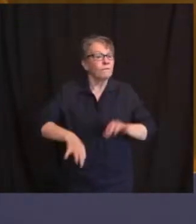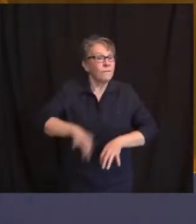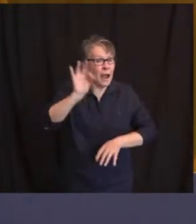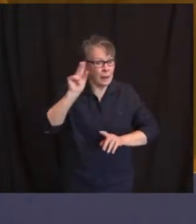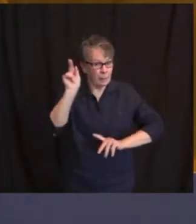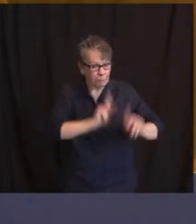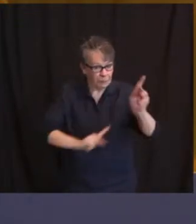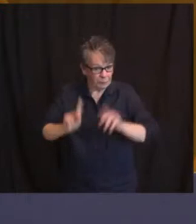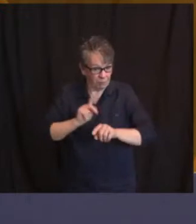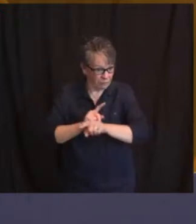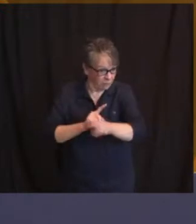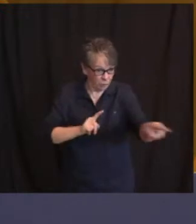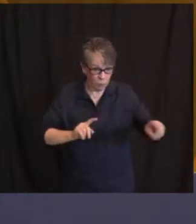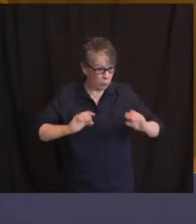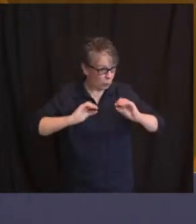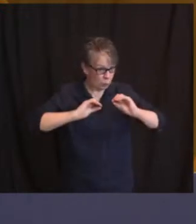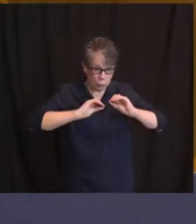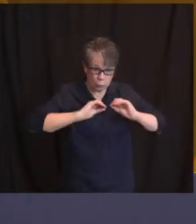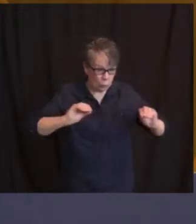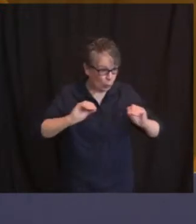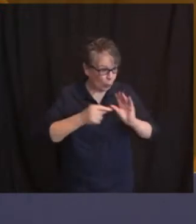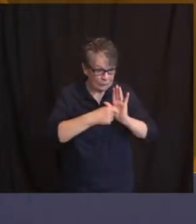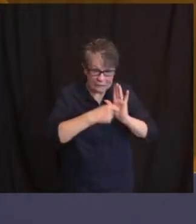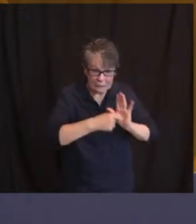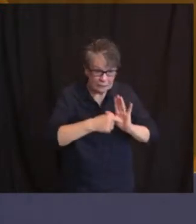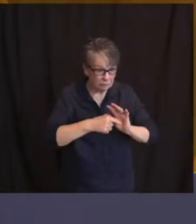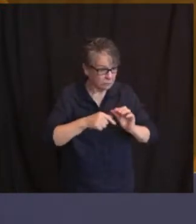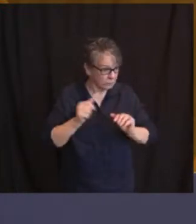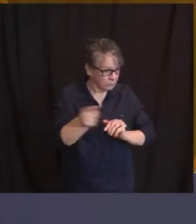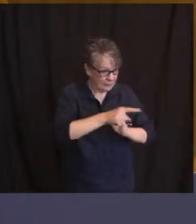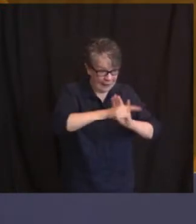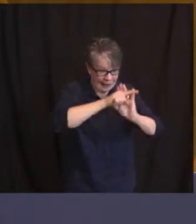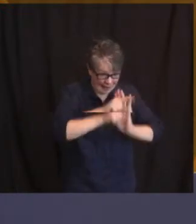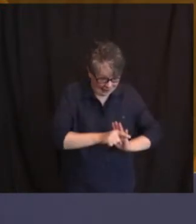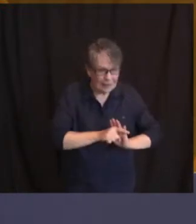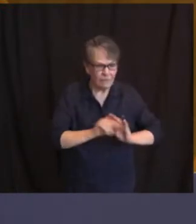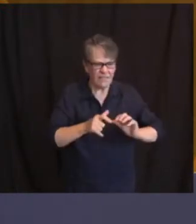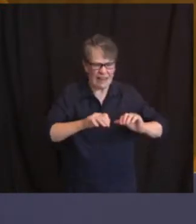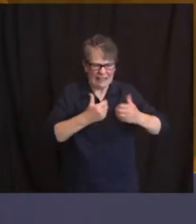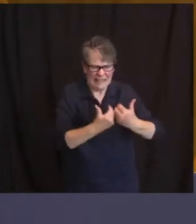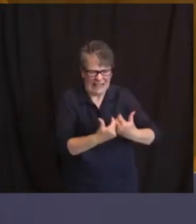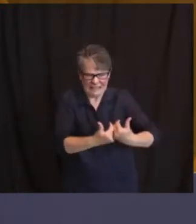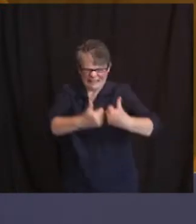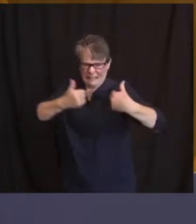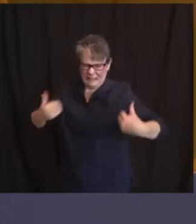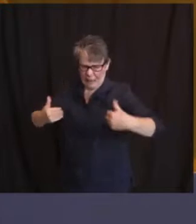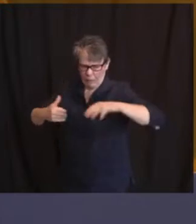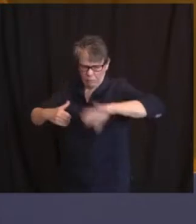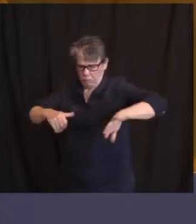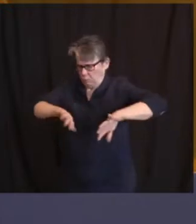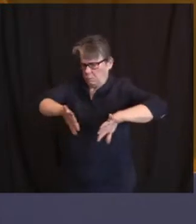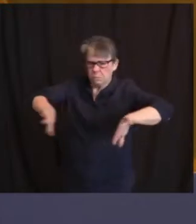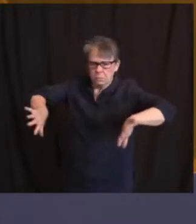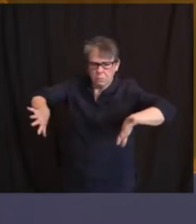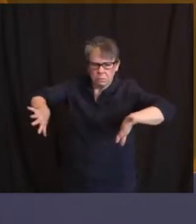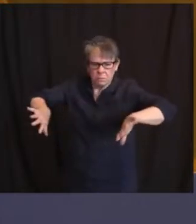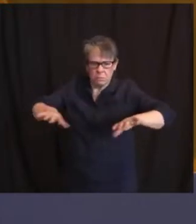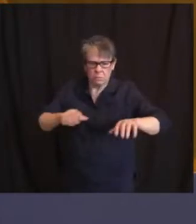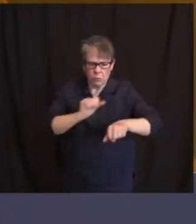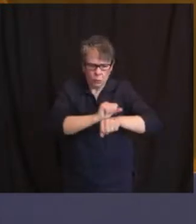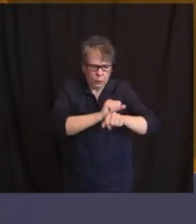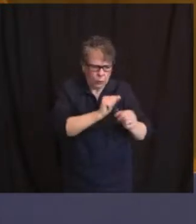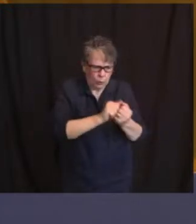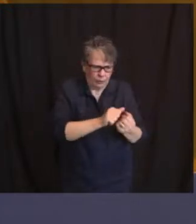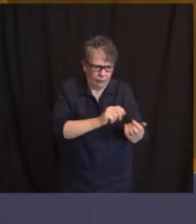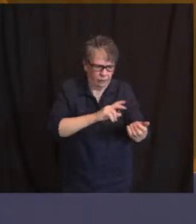26,476 individuals have been tested and they have been identified as positive. And with the partnership of several of our acute